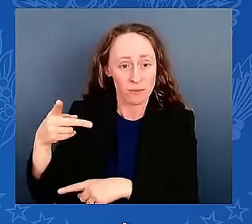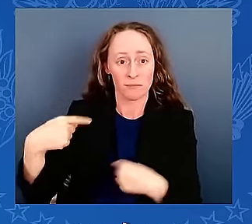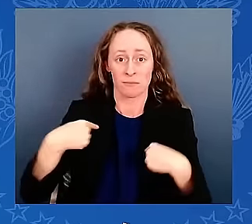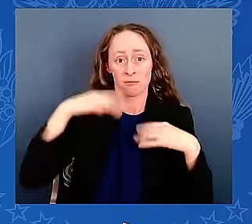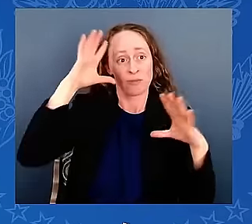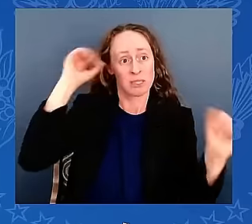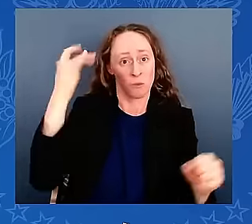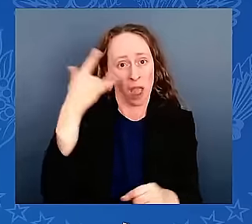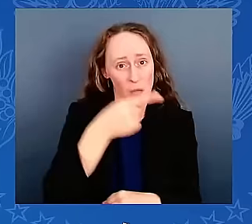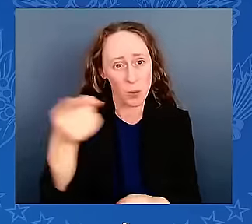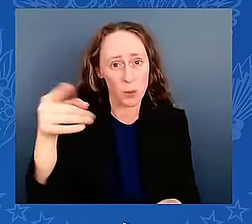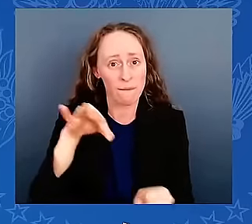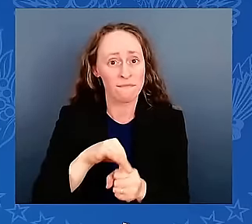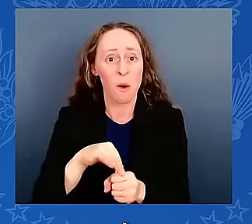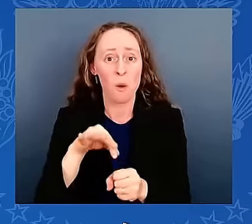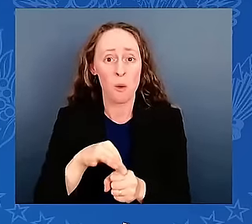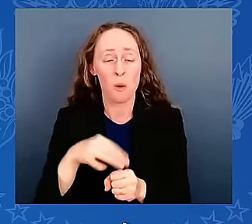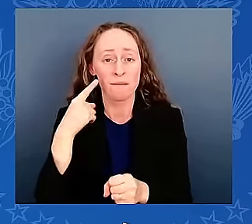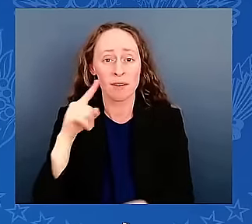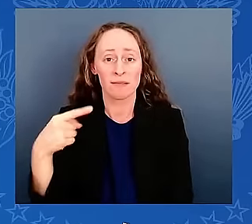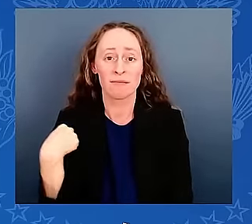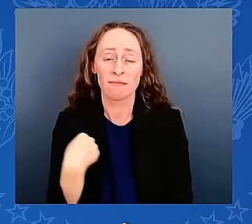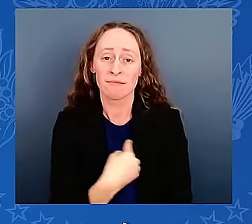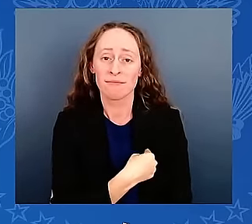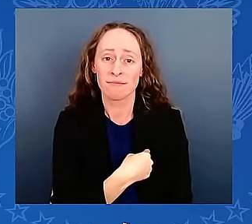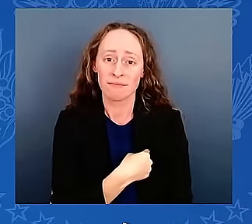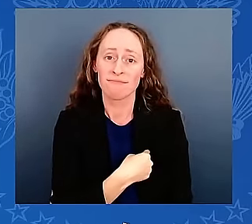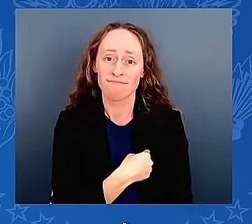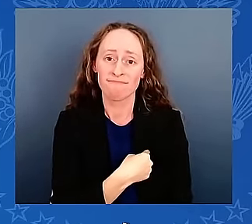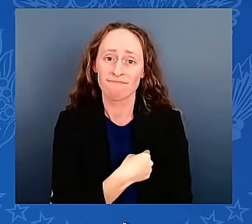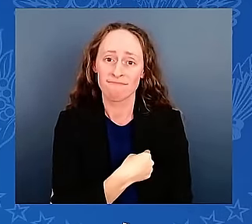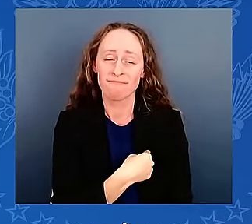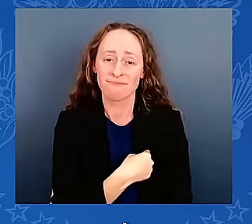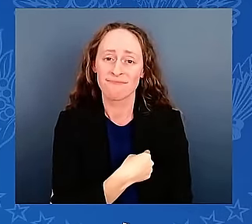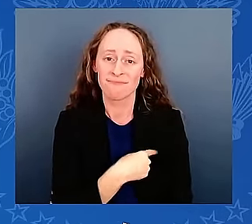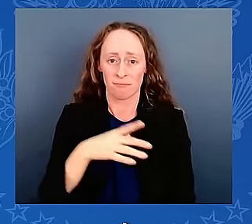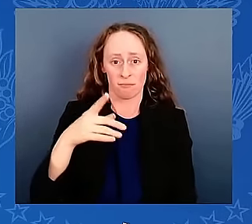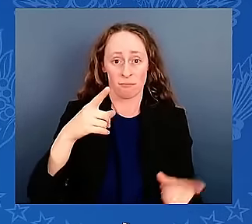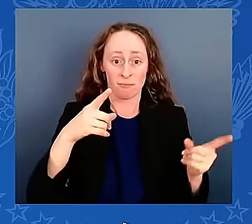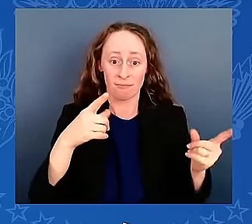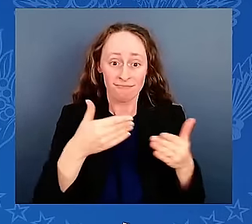she's not only a great vice president, she could be president of the United States.